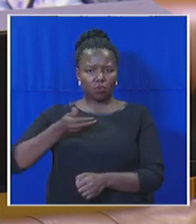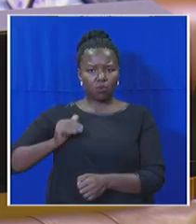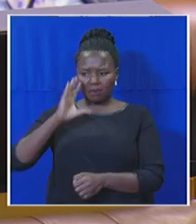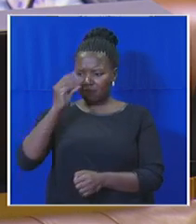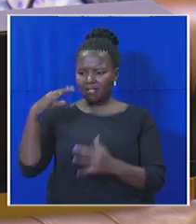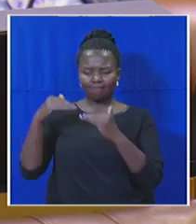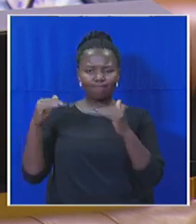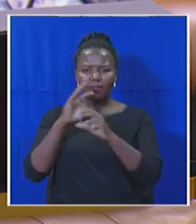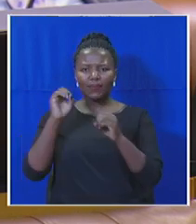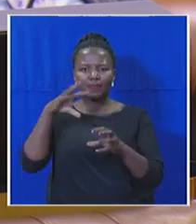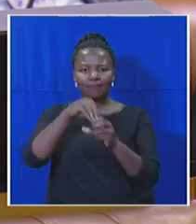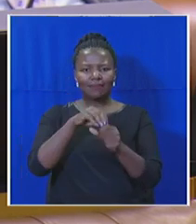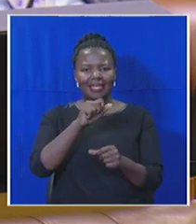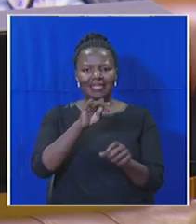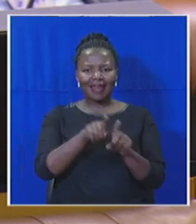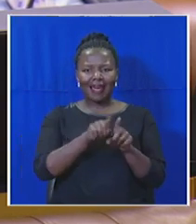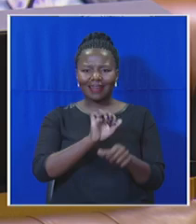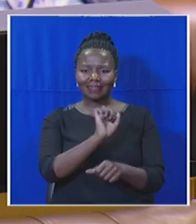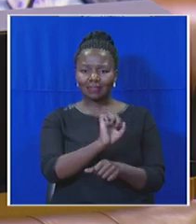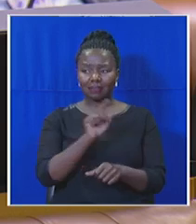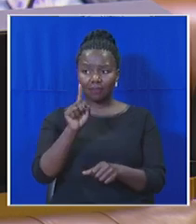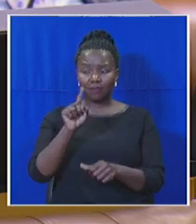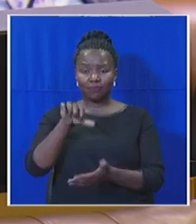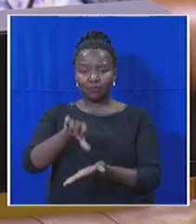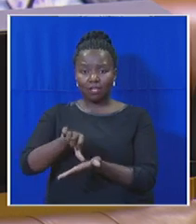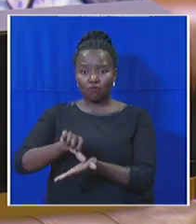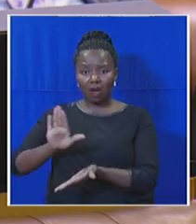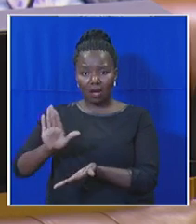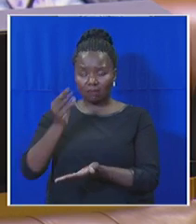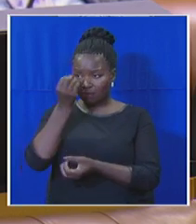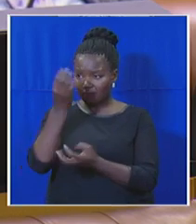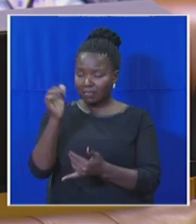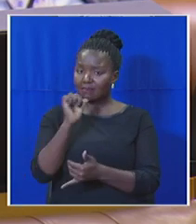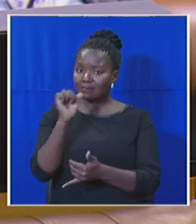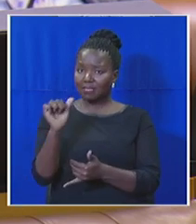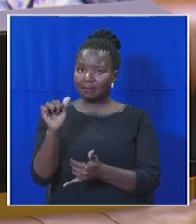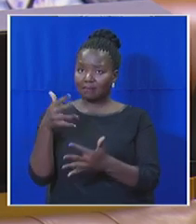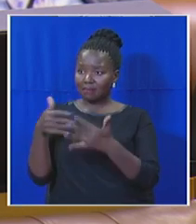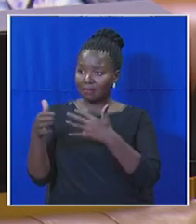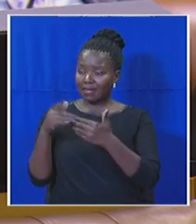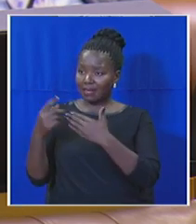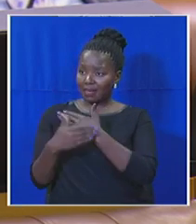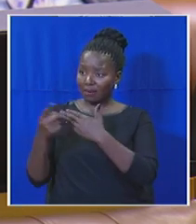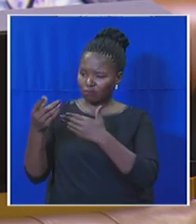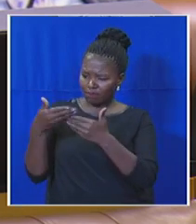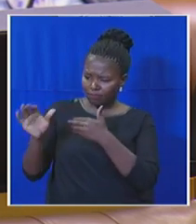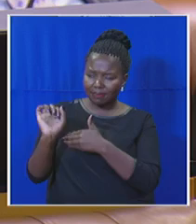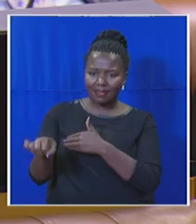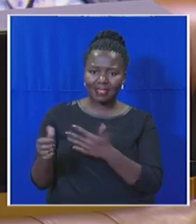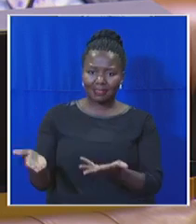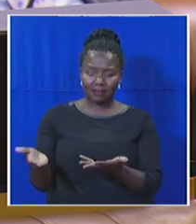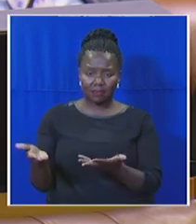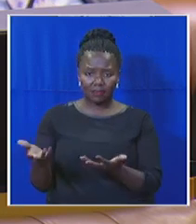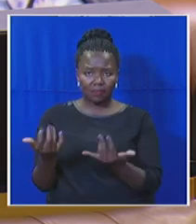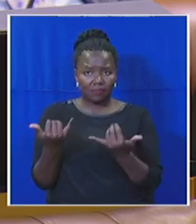ANC believes in. Like Iran, Hamas has vowed to annihilate the only democratic and Jewish state in the Middle East. Is it